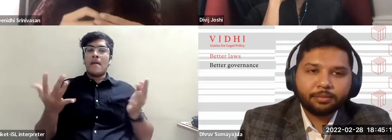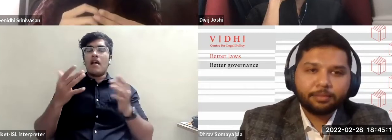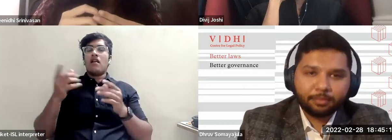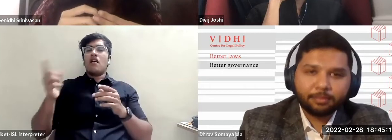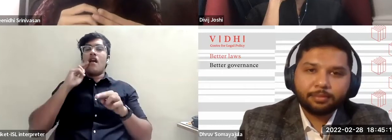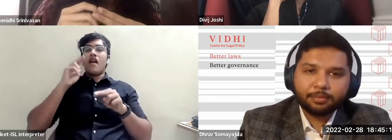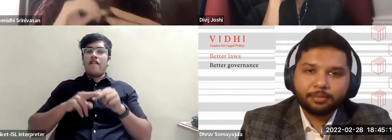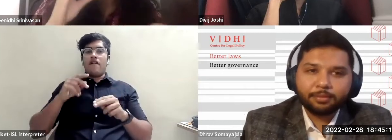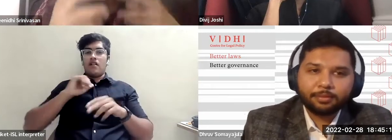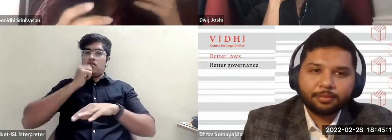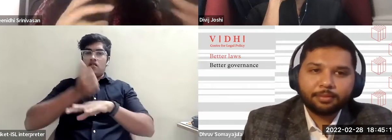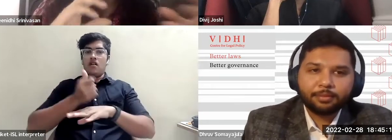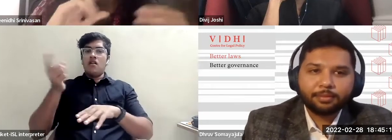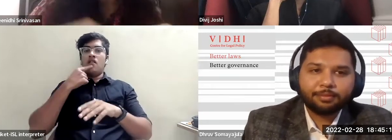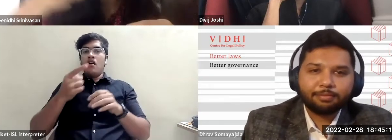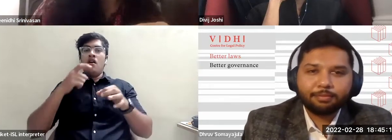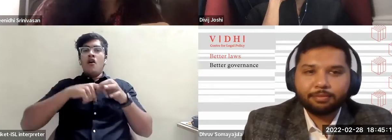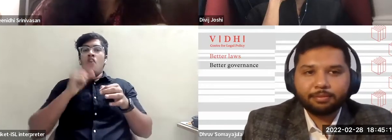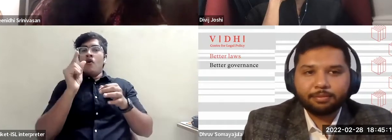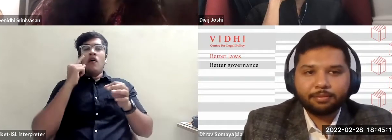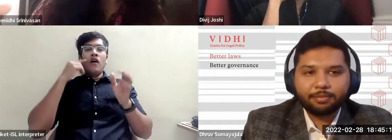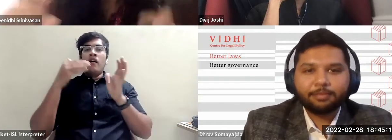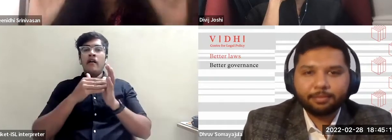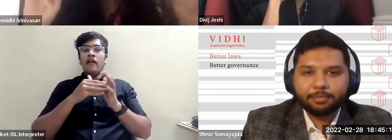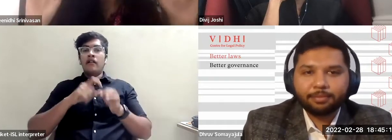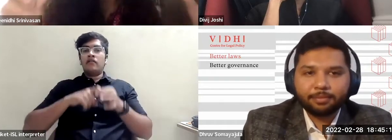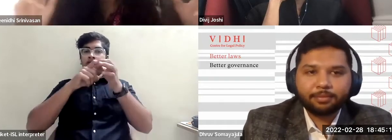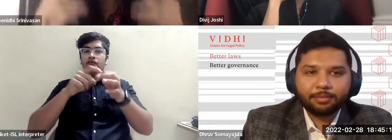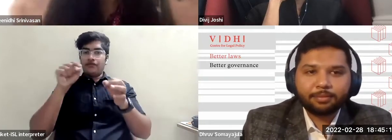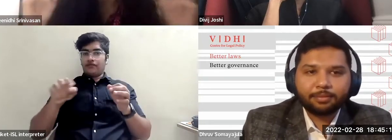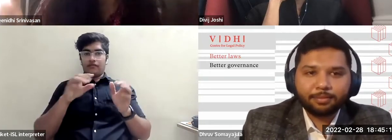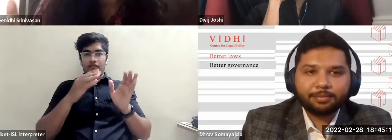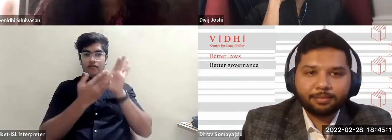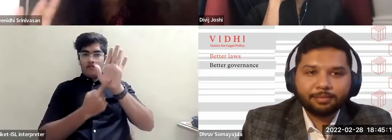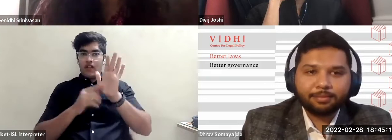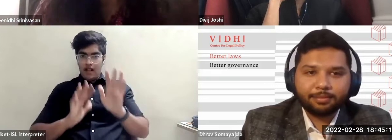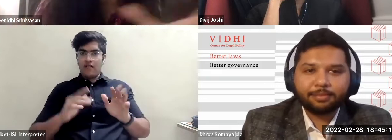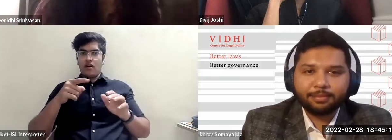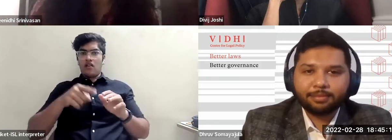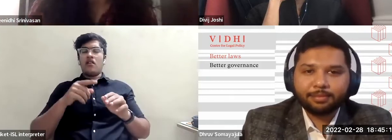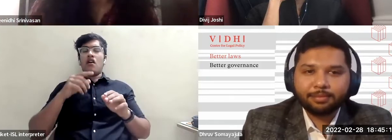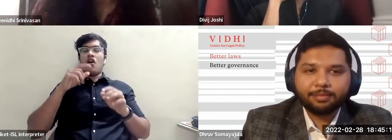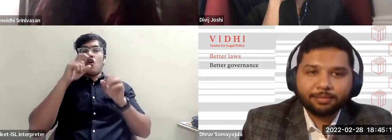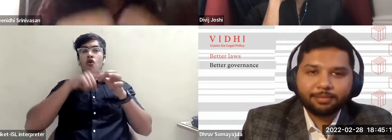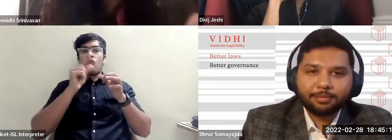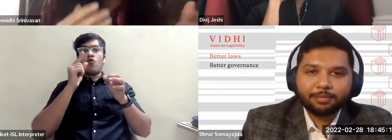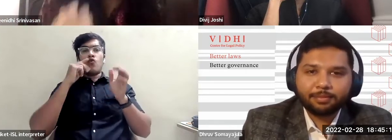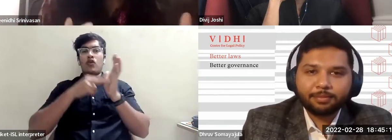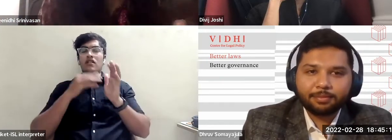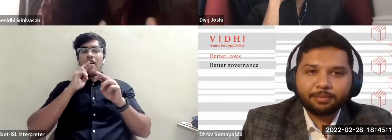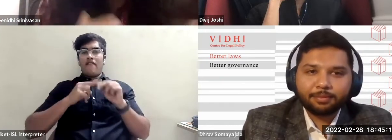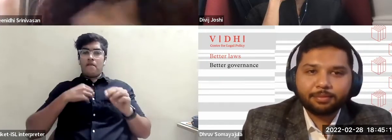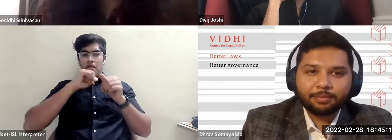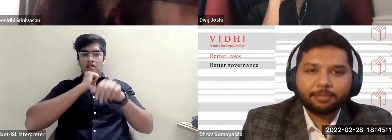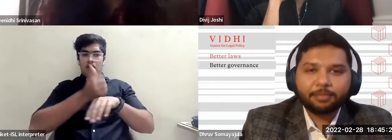quiz and allowing people to move to the next stage, is that profiling which is not allowed? But surely